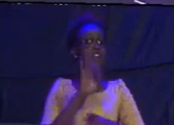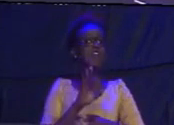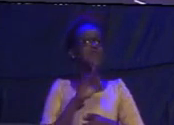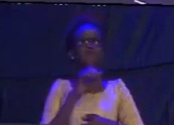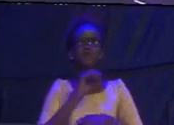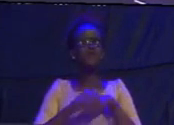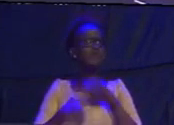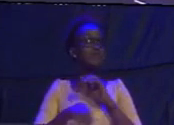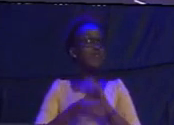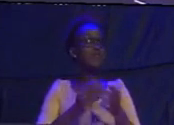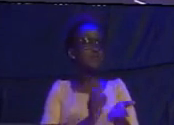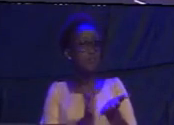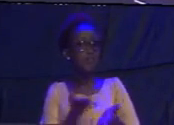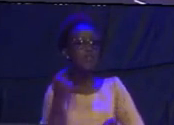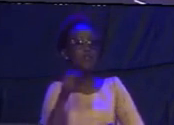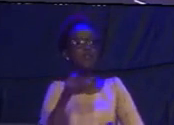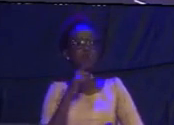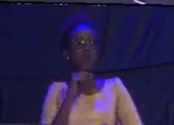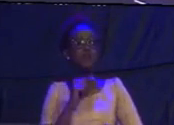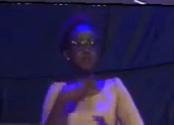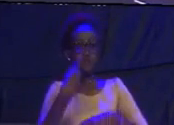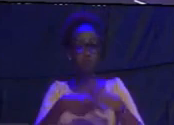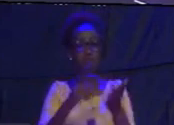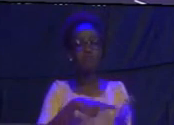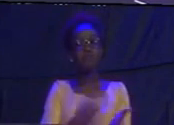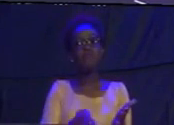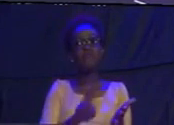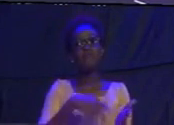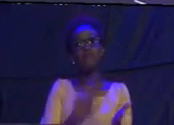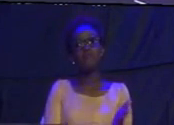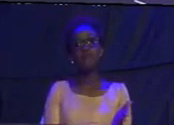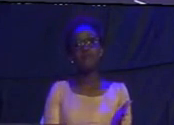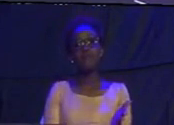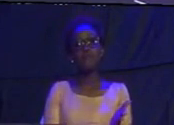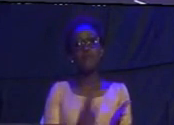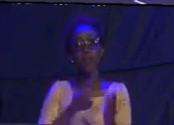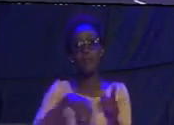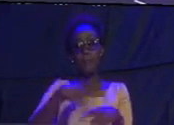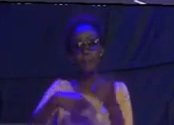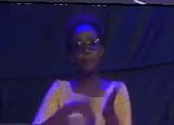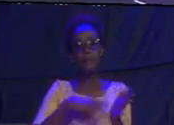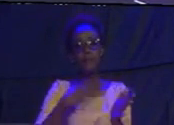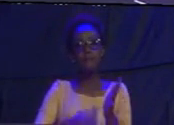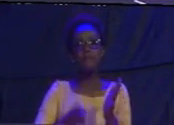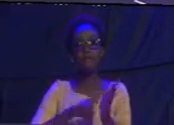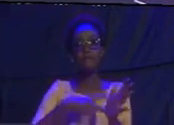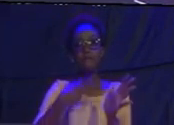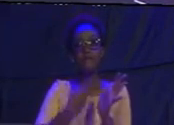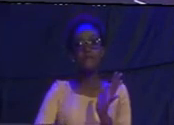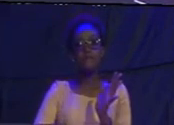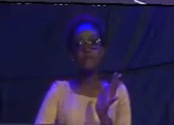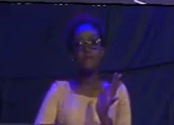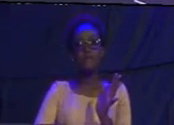it, I'm no longer with you. You will continue to lose. You will continue to lose.